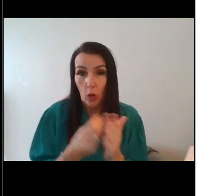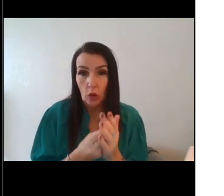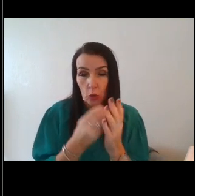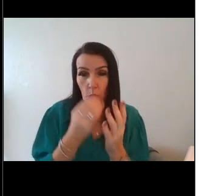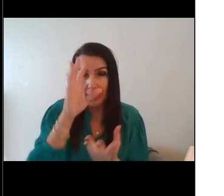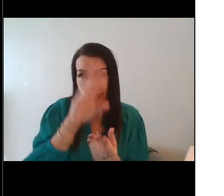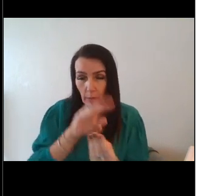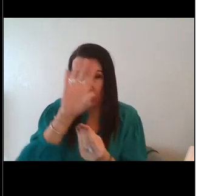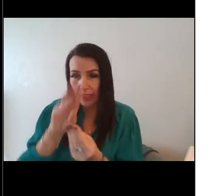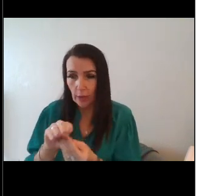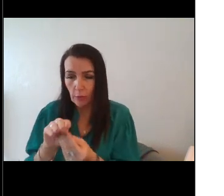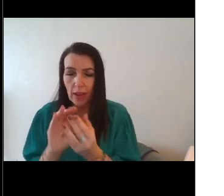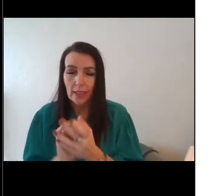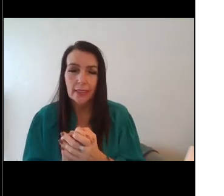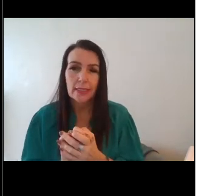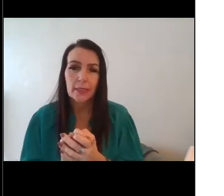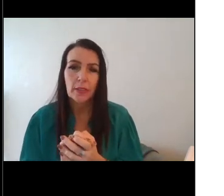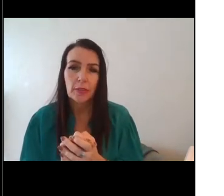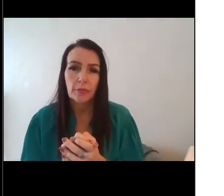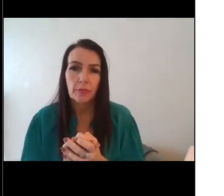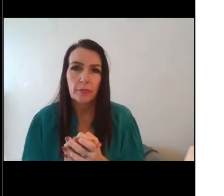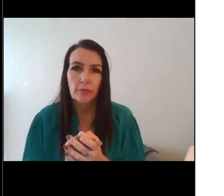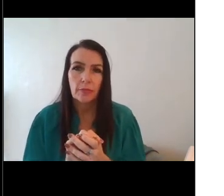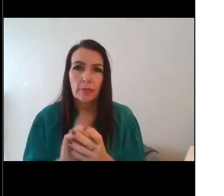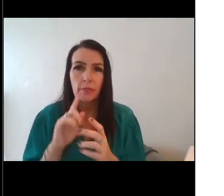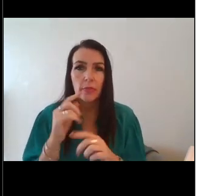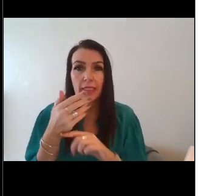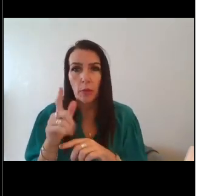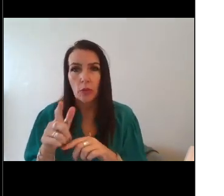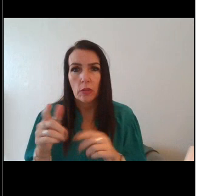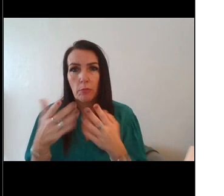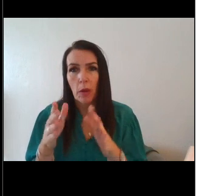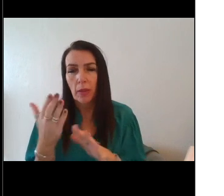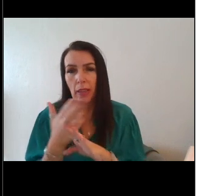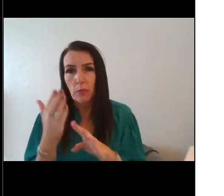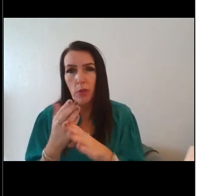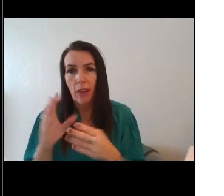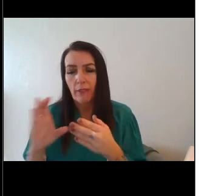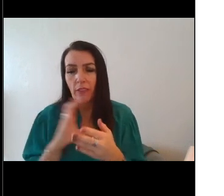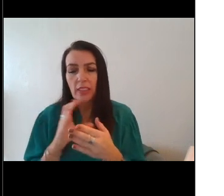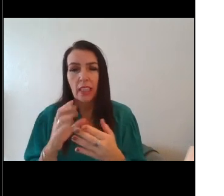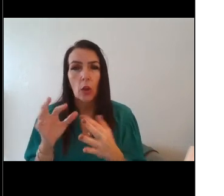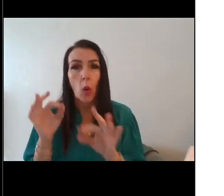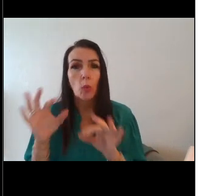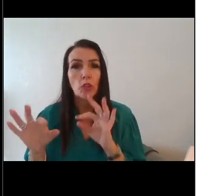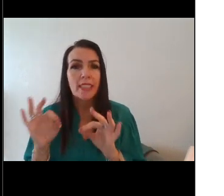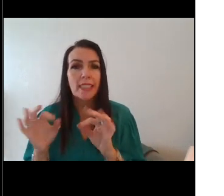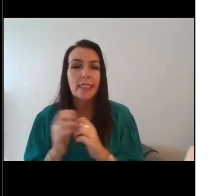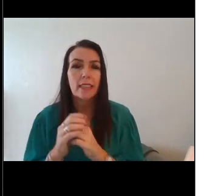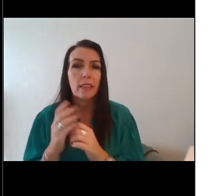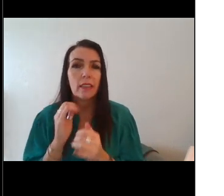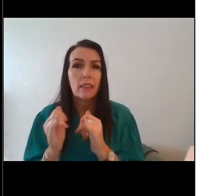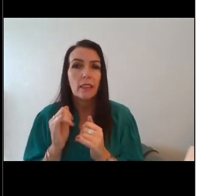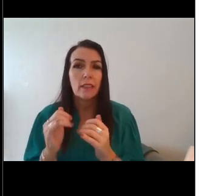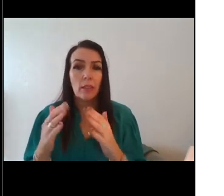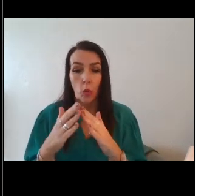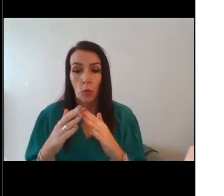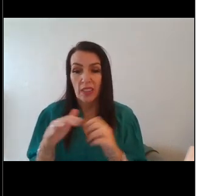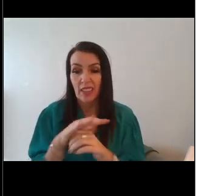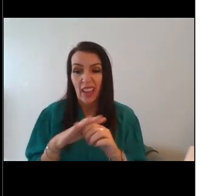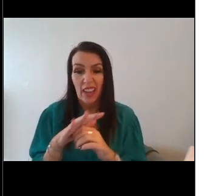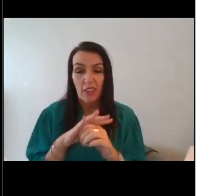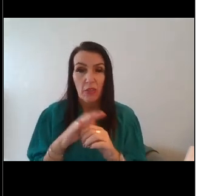explored in that area, and signposted to relevant public and private funding options. So in some cases, homes in that area, based on